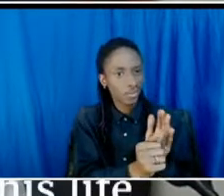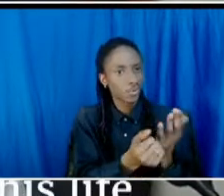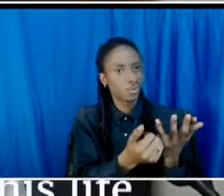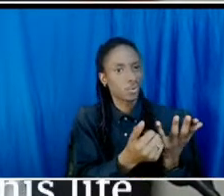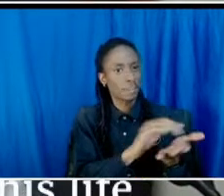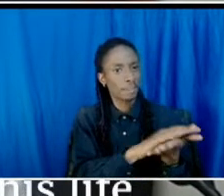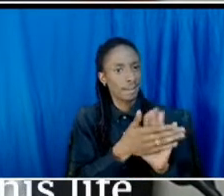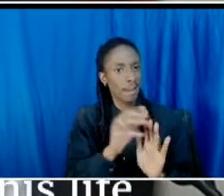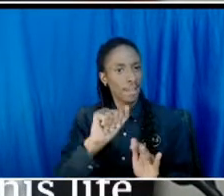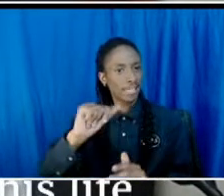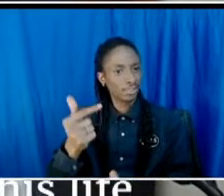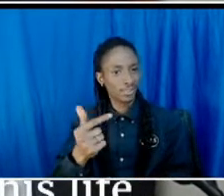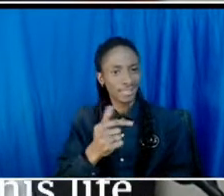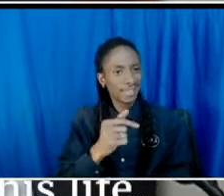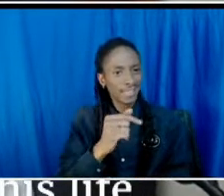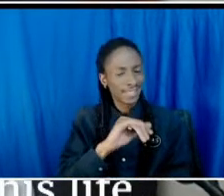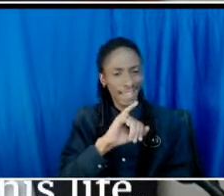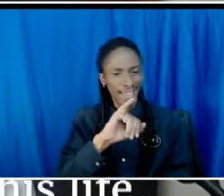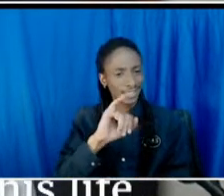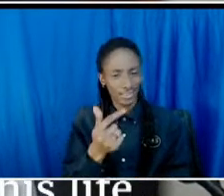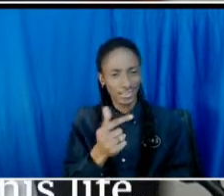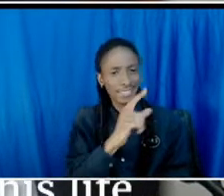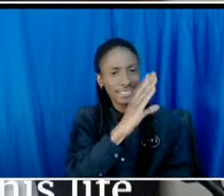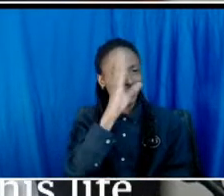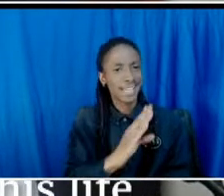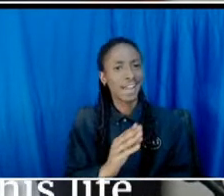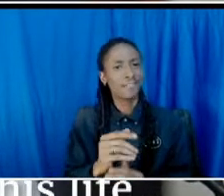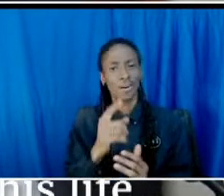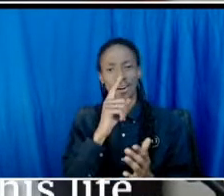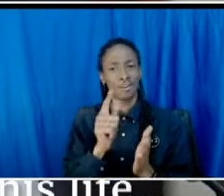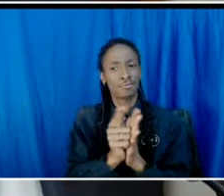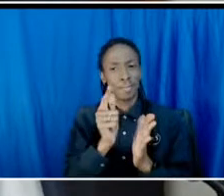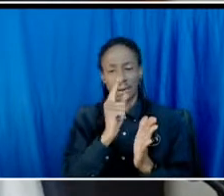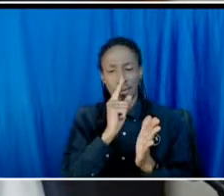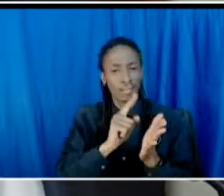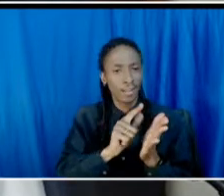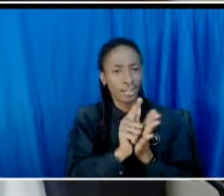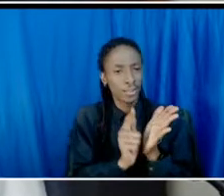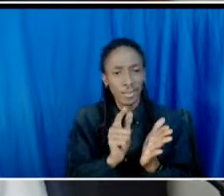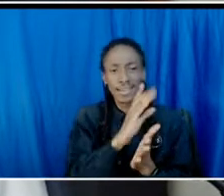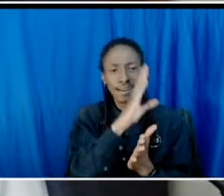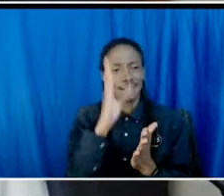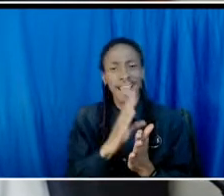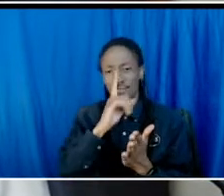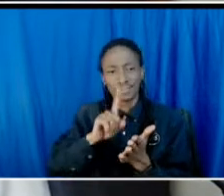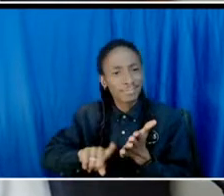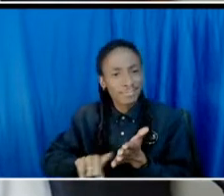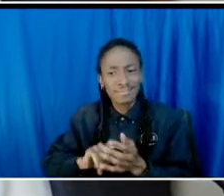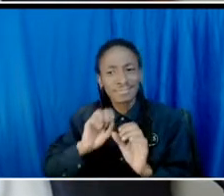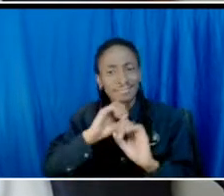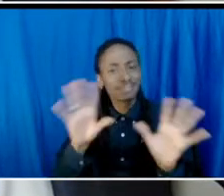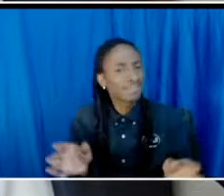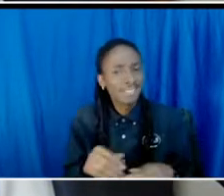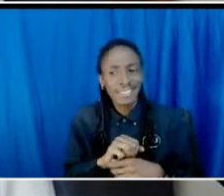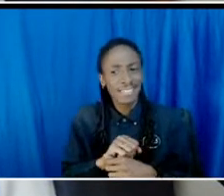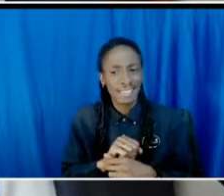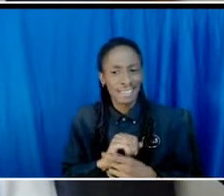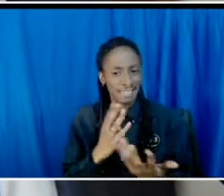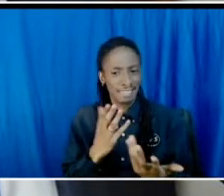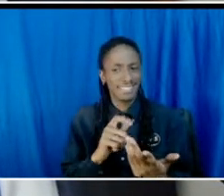He's never been a criminal attorney. He's never conducted a criminal investigation in his life. He's never been in front of a grand jury, much less a trial